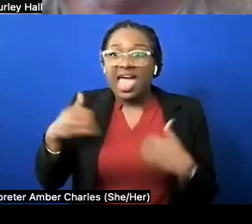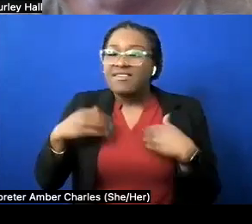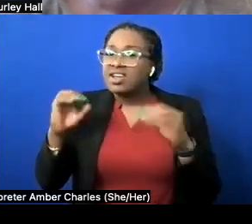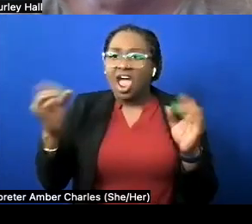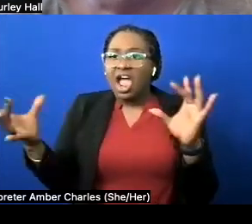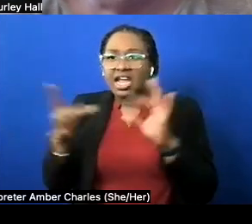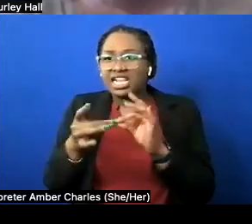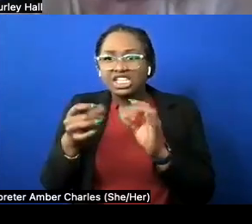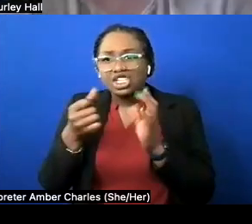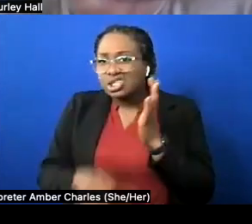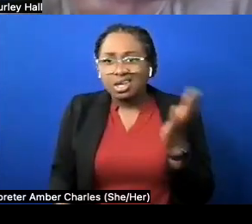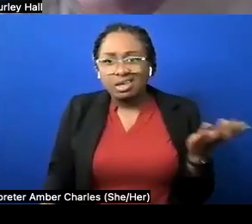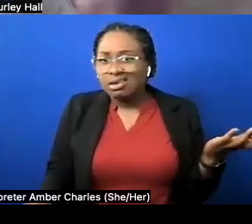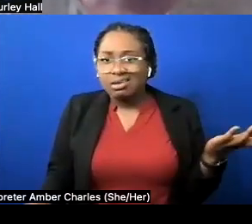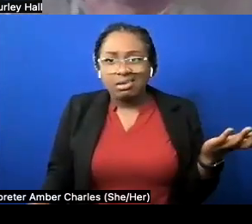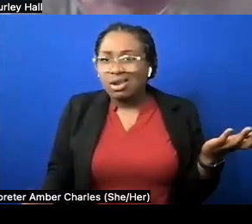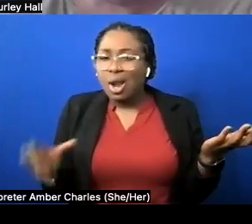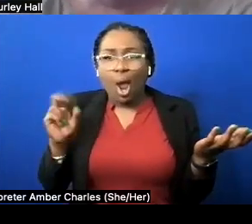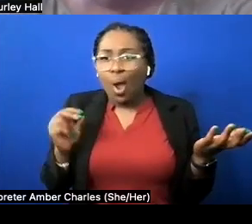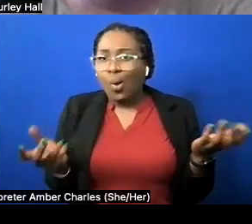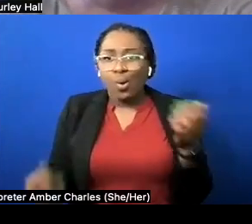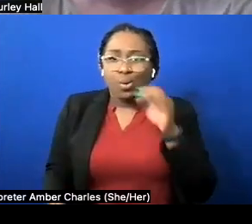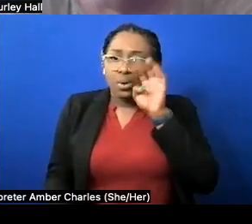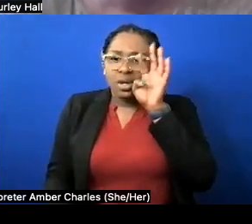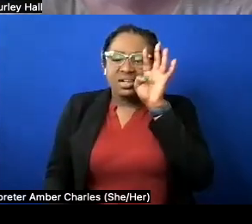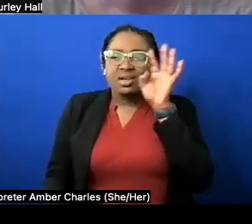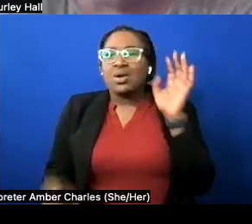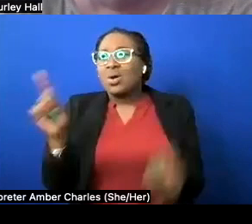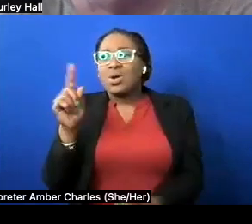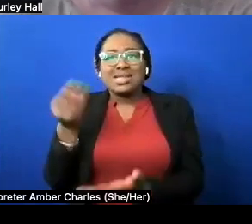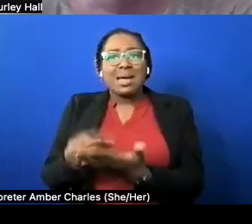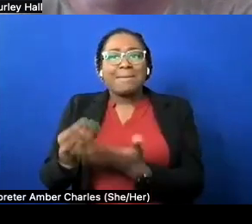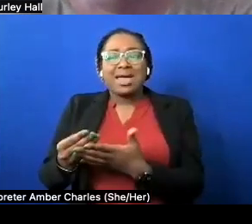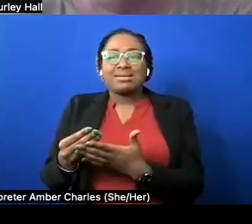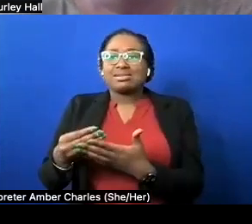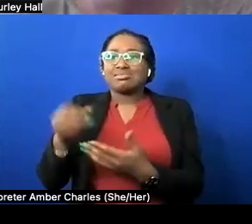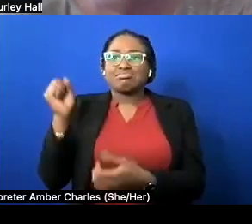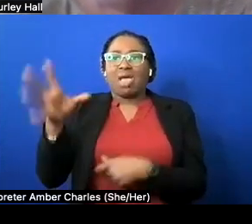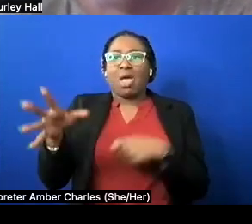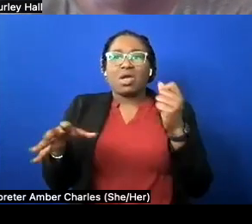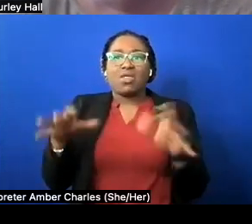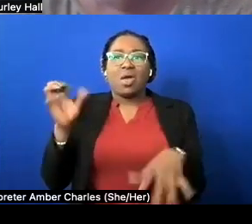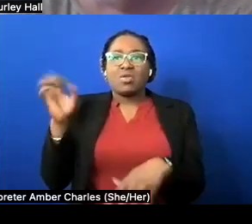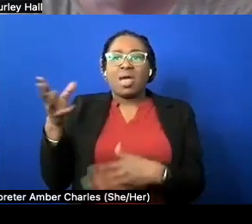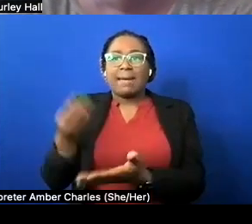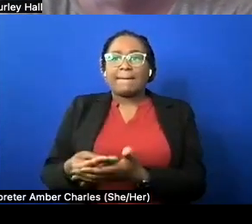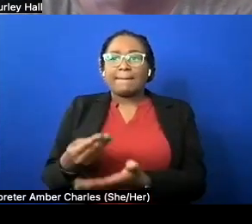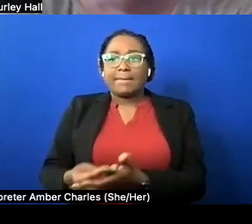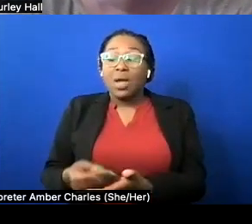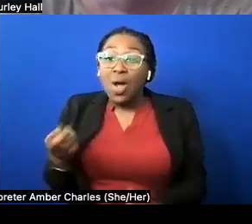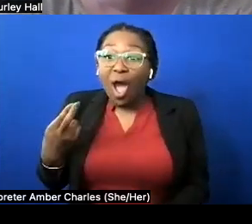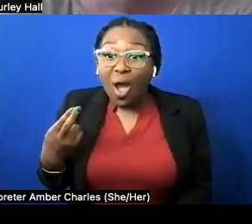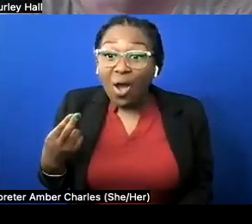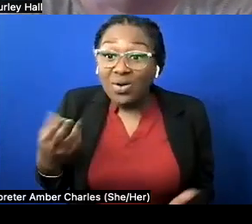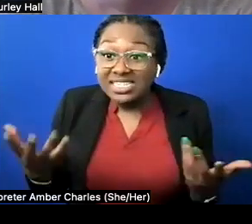shit, that's, where is the money going? I'm just giving out money. Oh, what's up, Chris? But yeah,